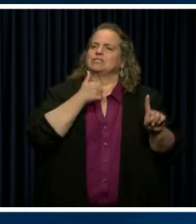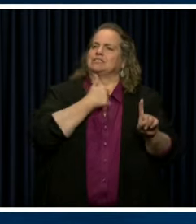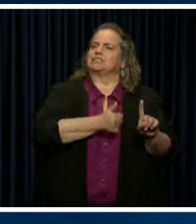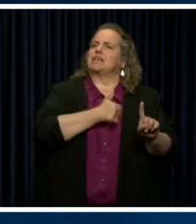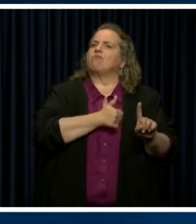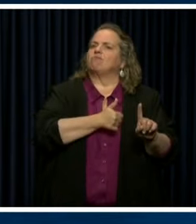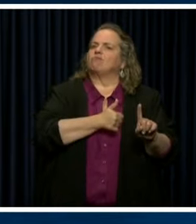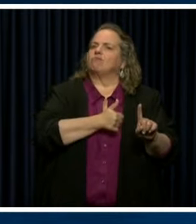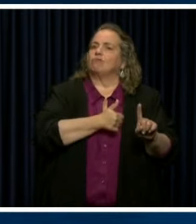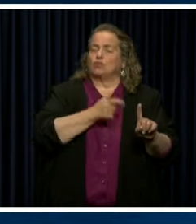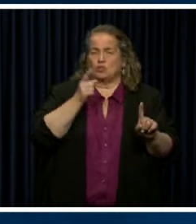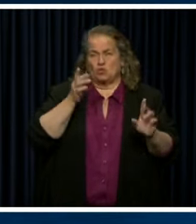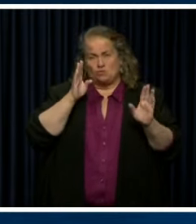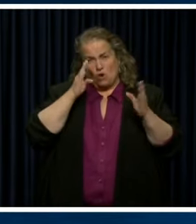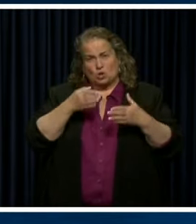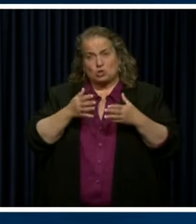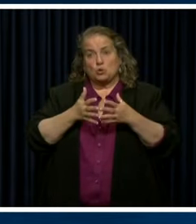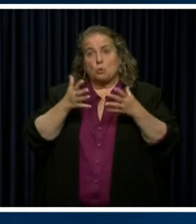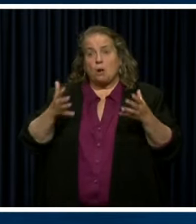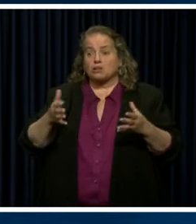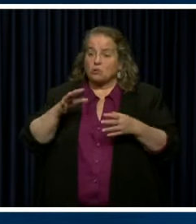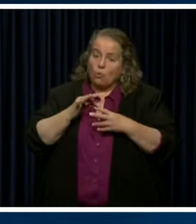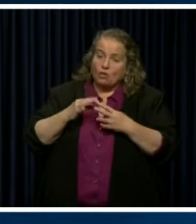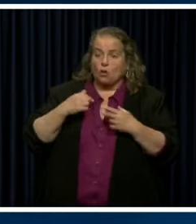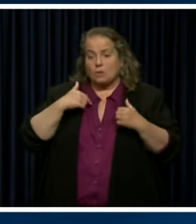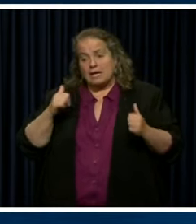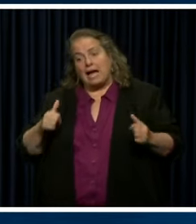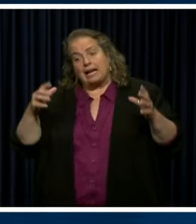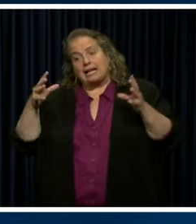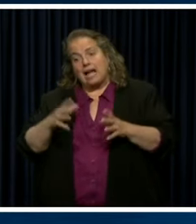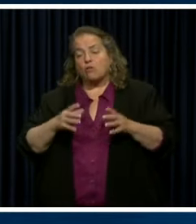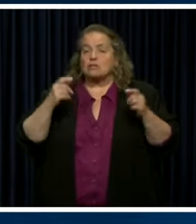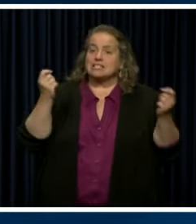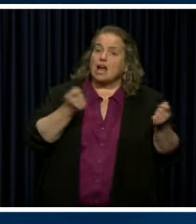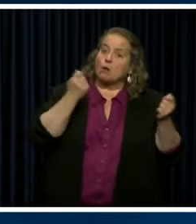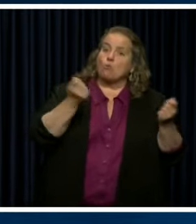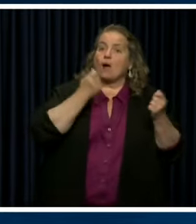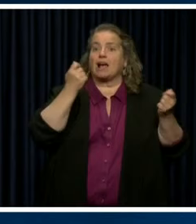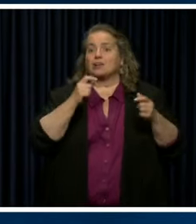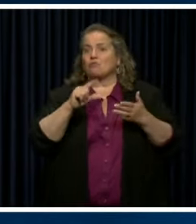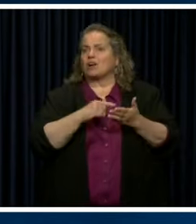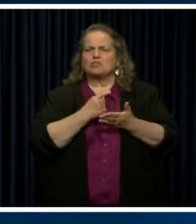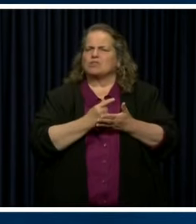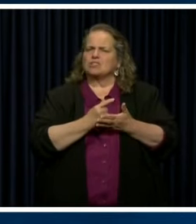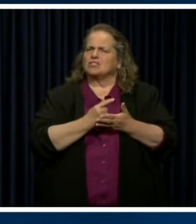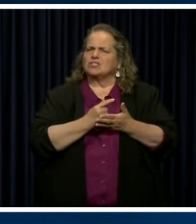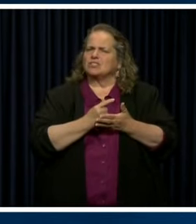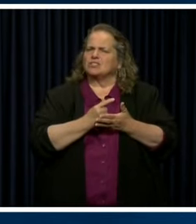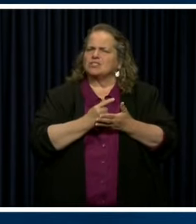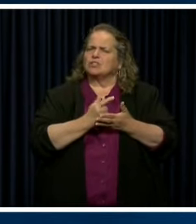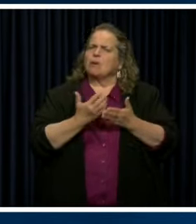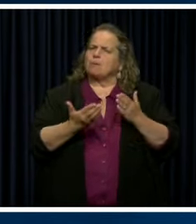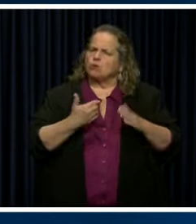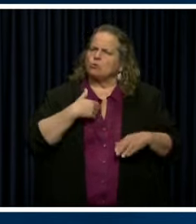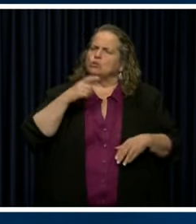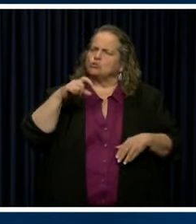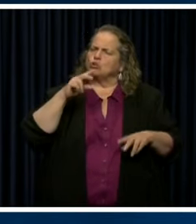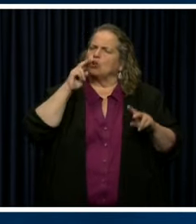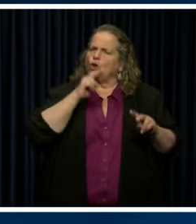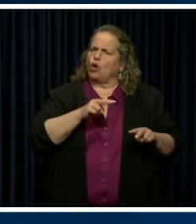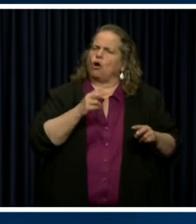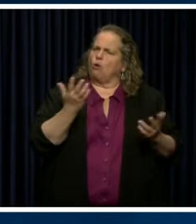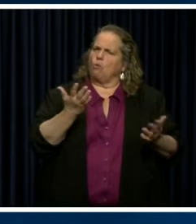we focus too much on whether or not we're all going to be able to get together for that graduation ceremony, we shortchange what our